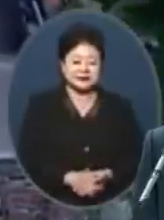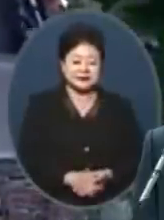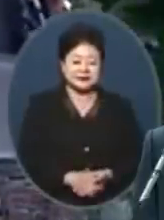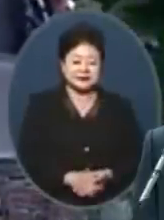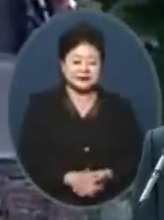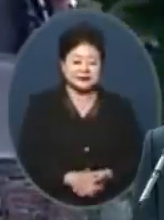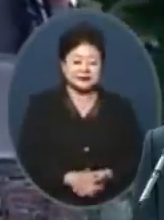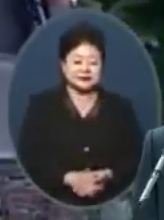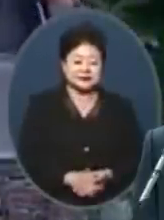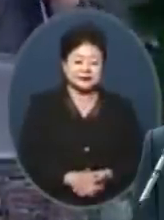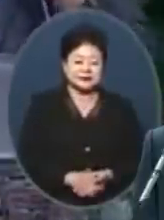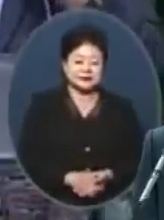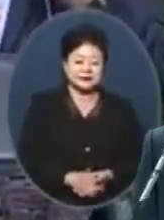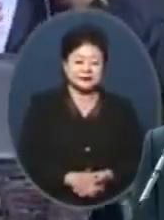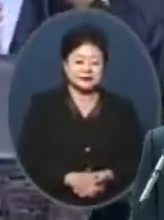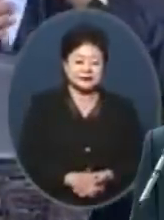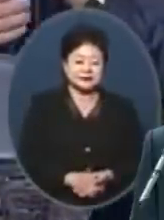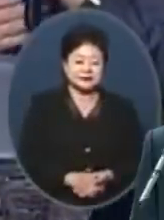difficulty and suffering,